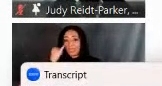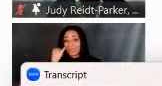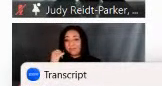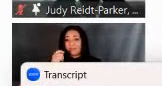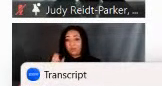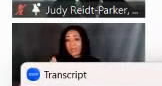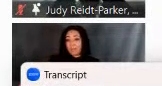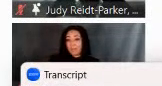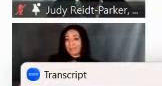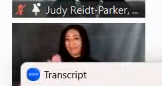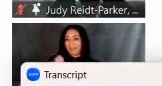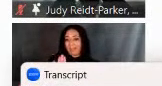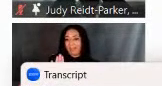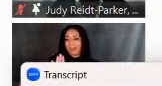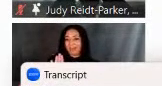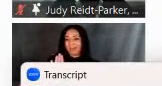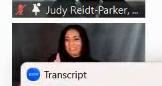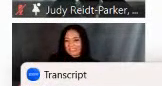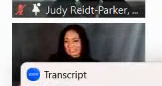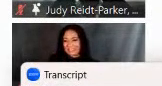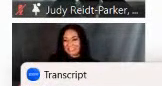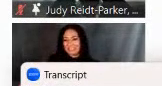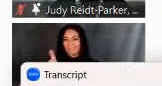requirements varies, as I'm sure we'll be talking about.